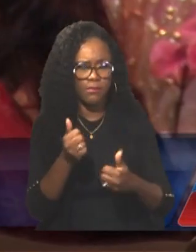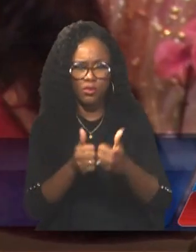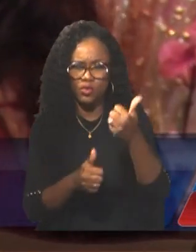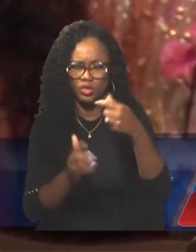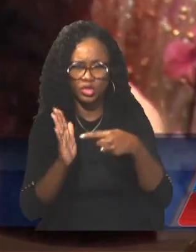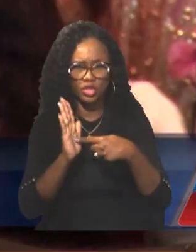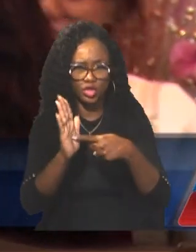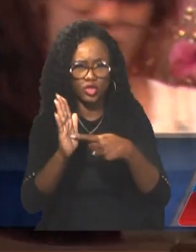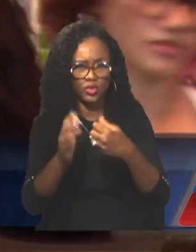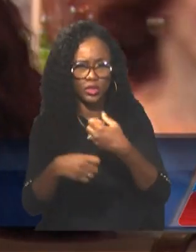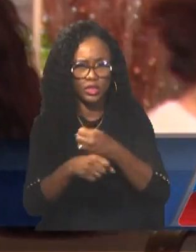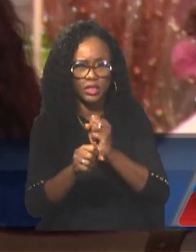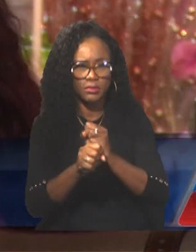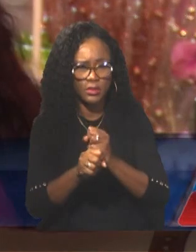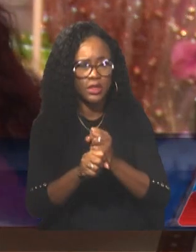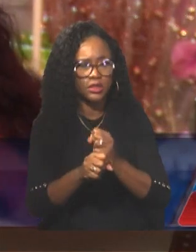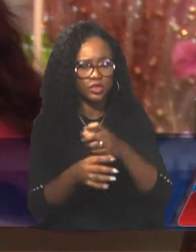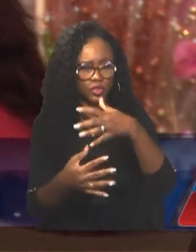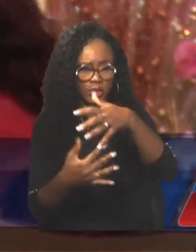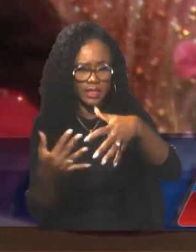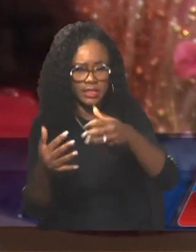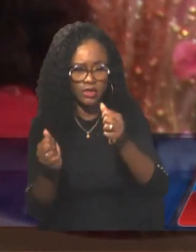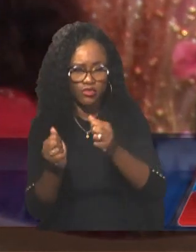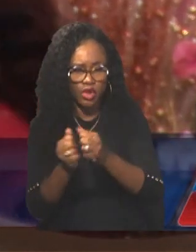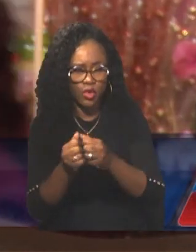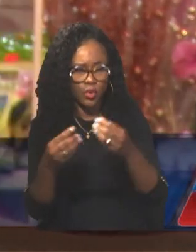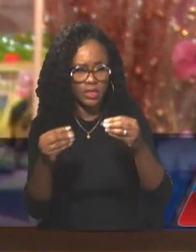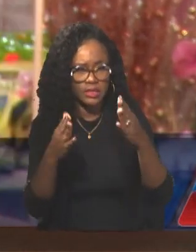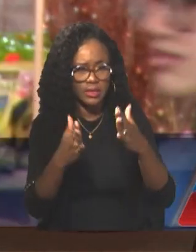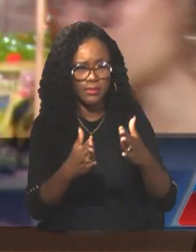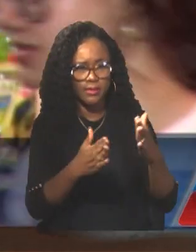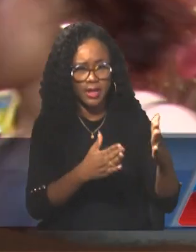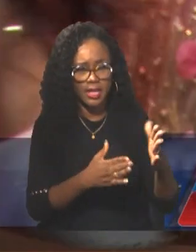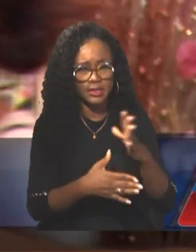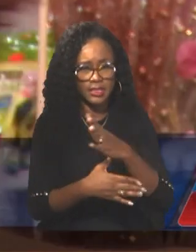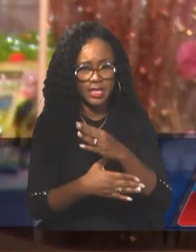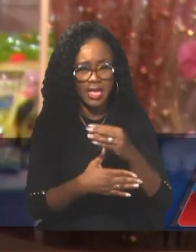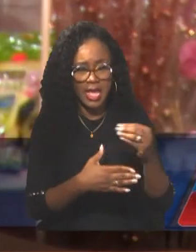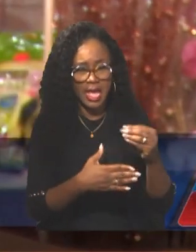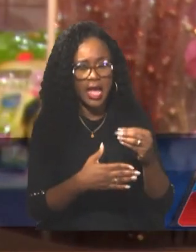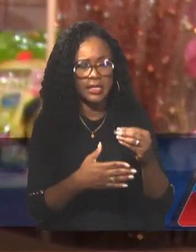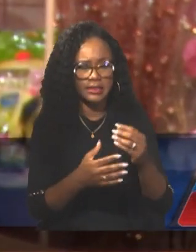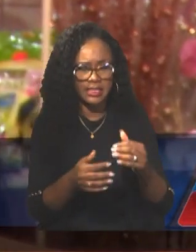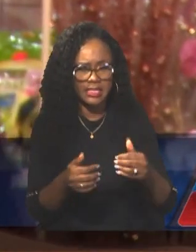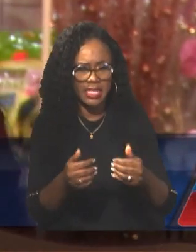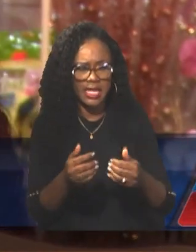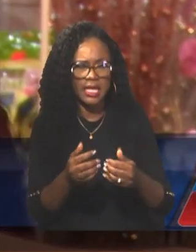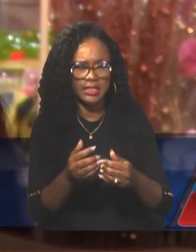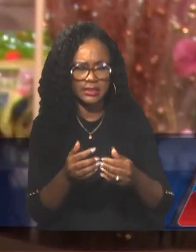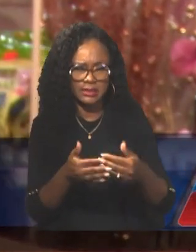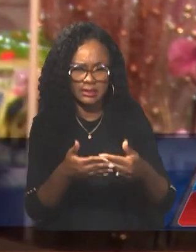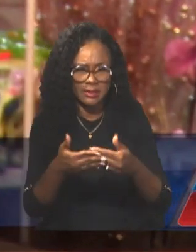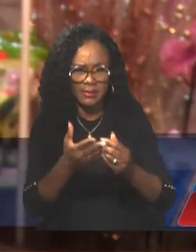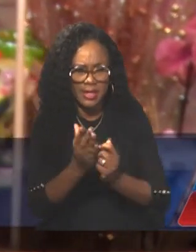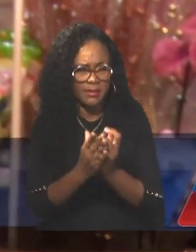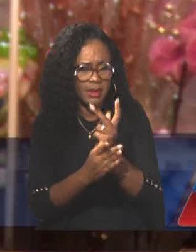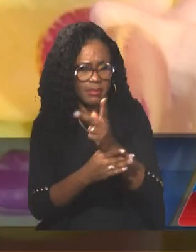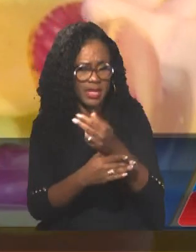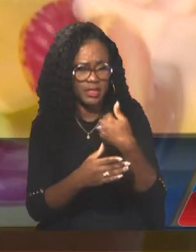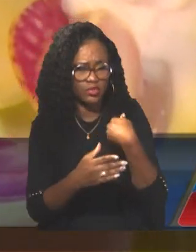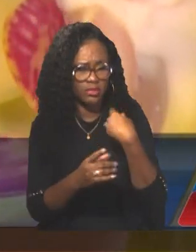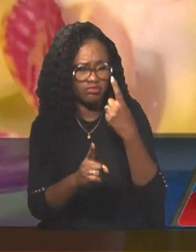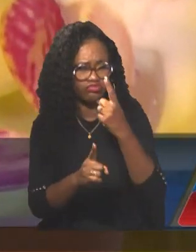to ensure we are able to network with suppliers, packaging suppliers, as well as nurseries, so that we are assured of a good quality